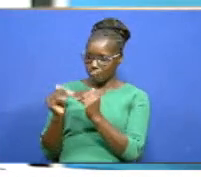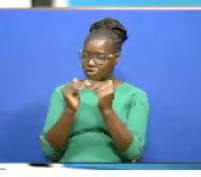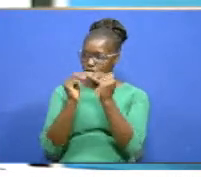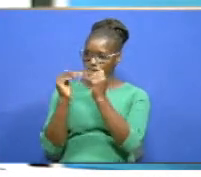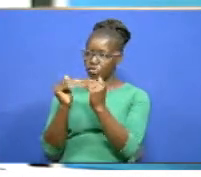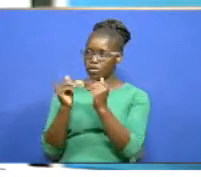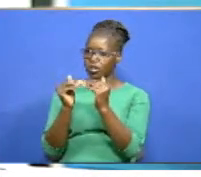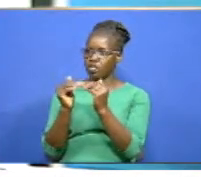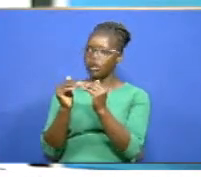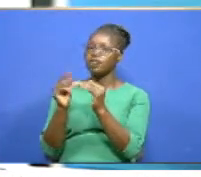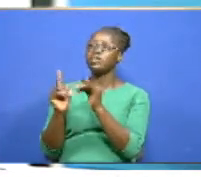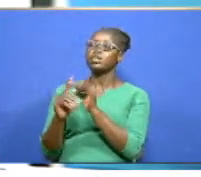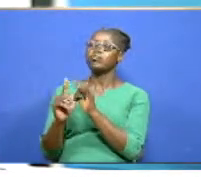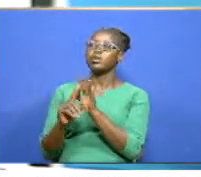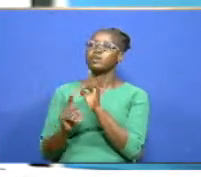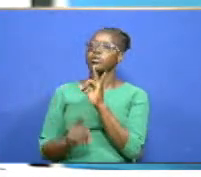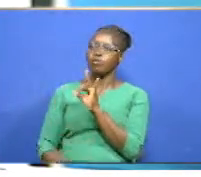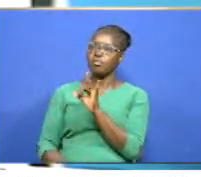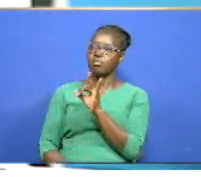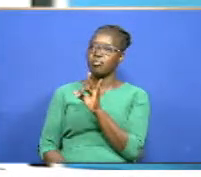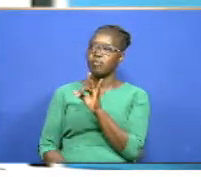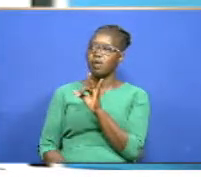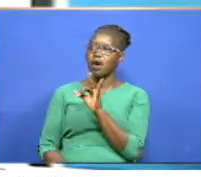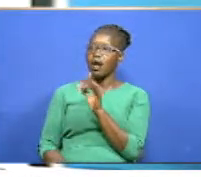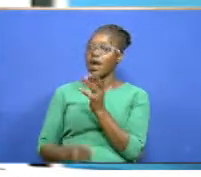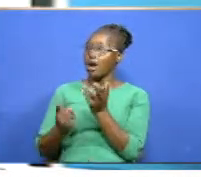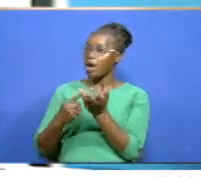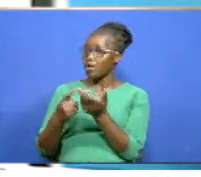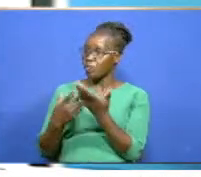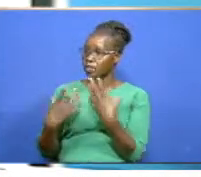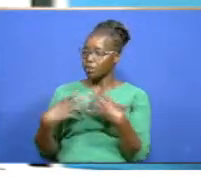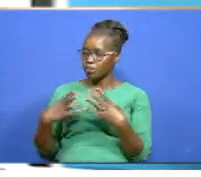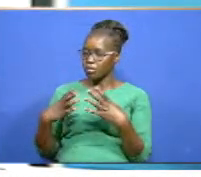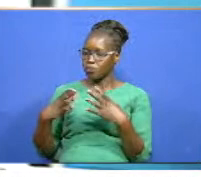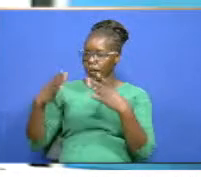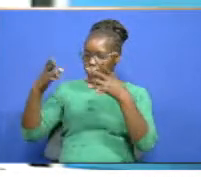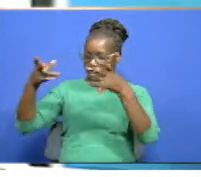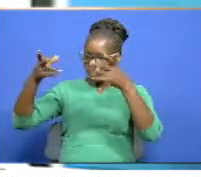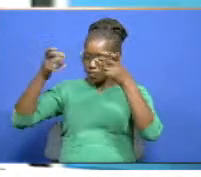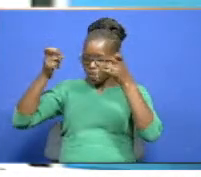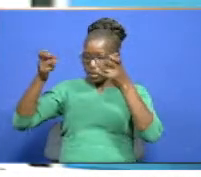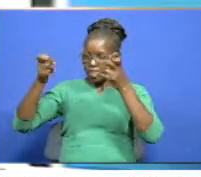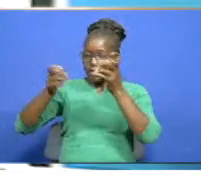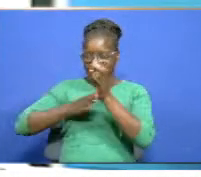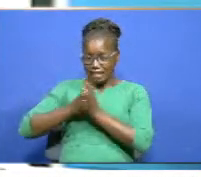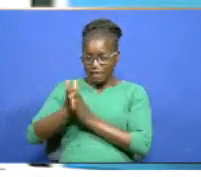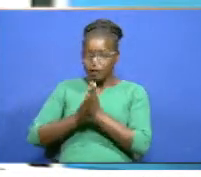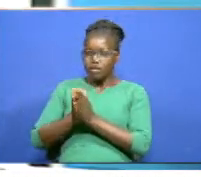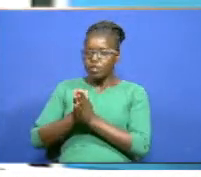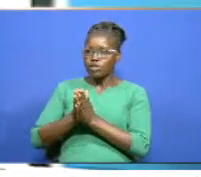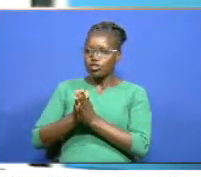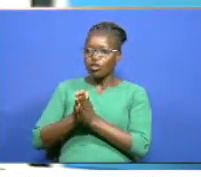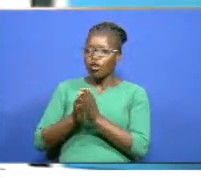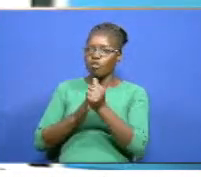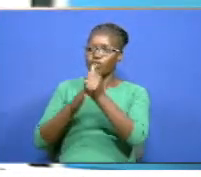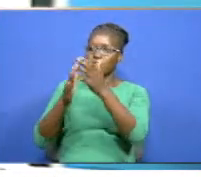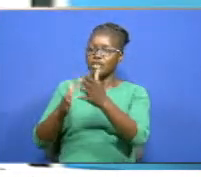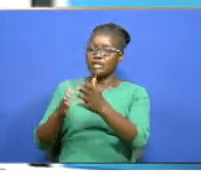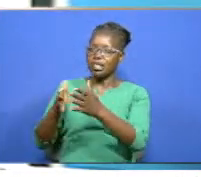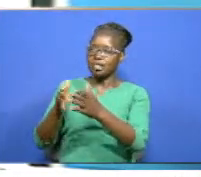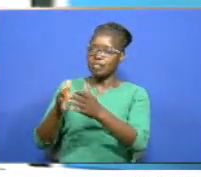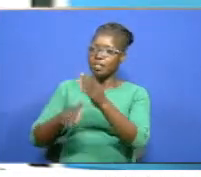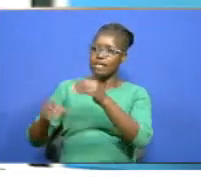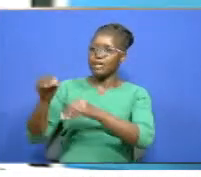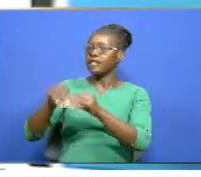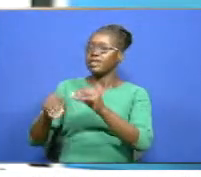by how much the people have captured the aspirations of the leaders who are being elected. So it